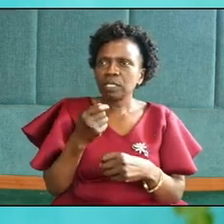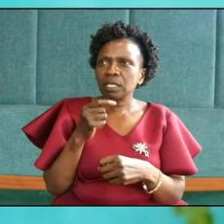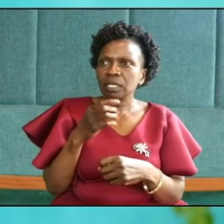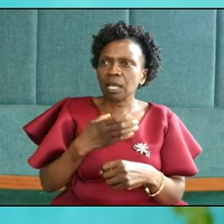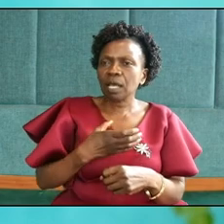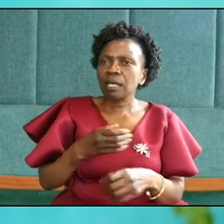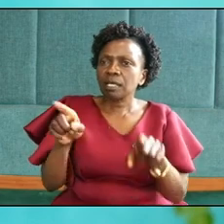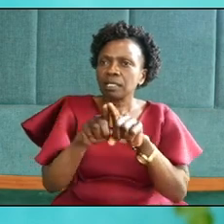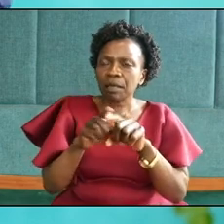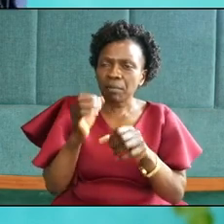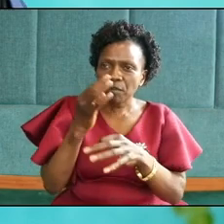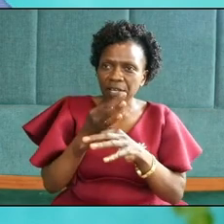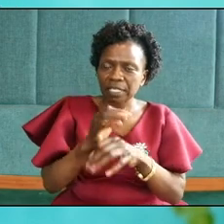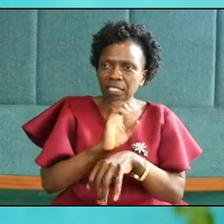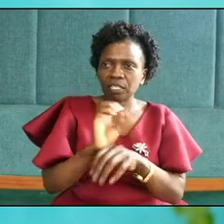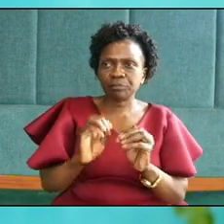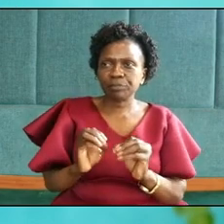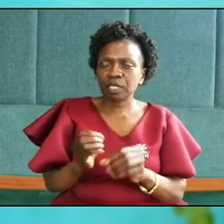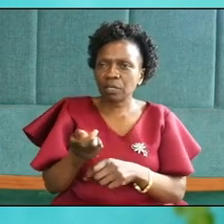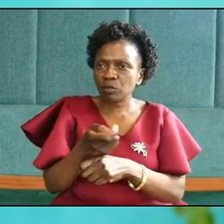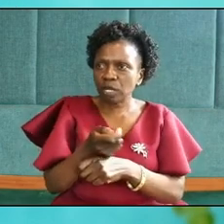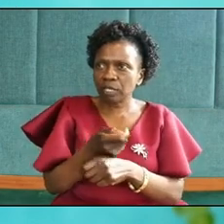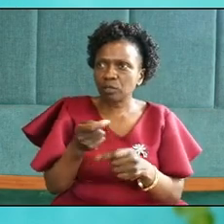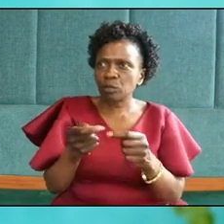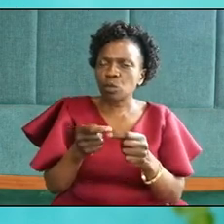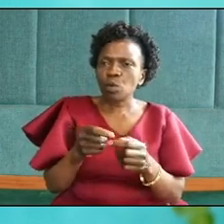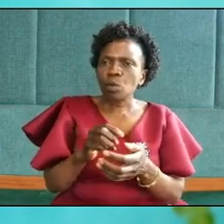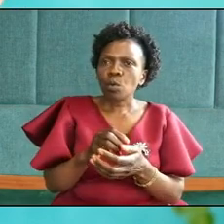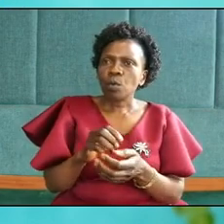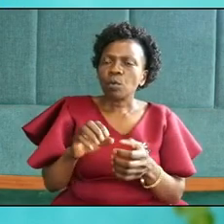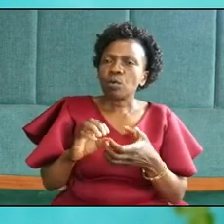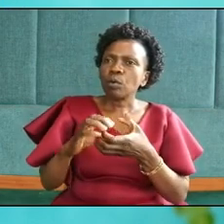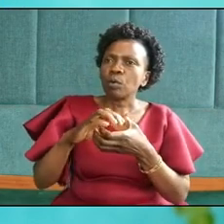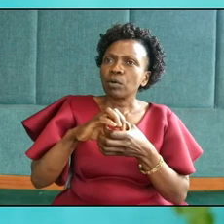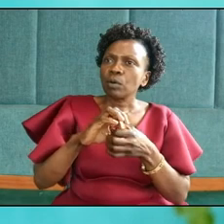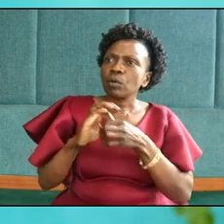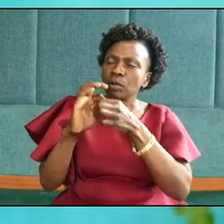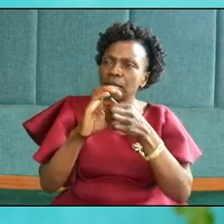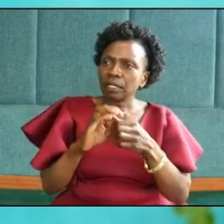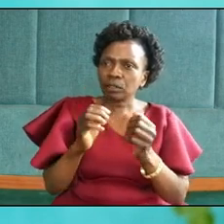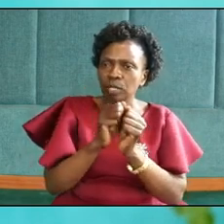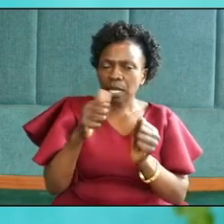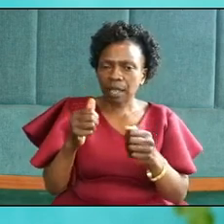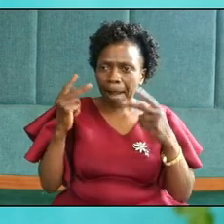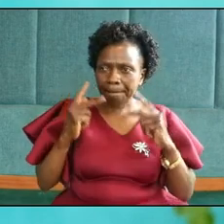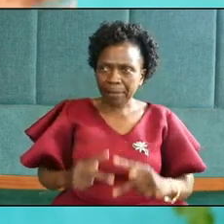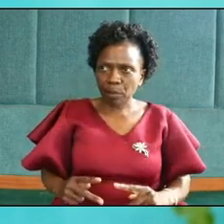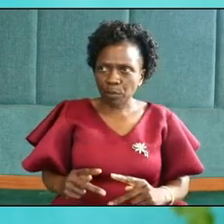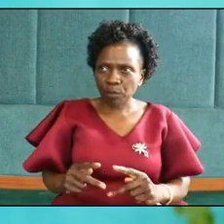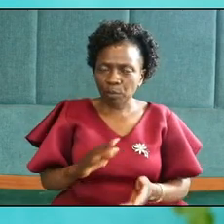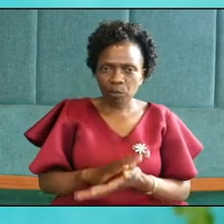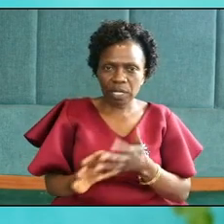or faith. They are trained to rub shoulders without compromising. They cooperate